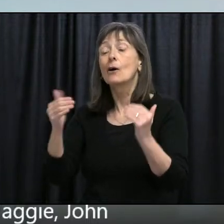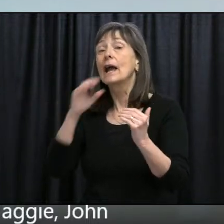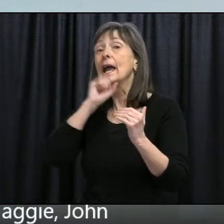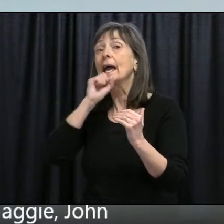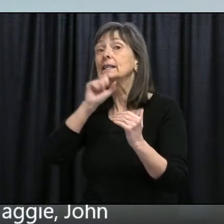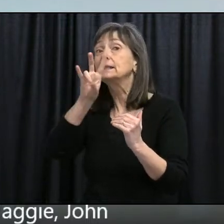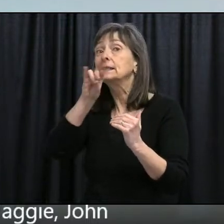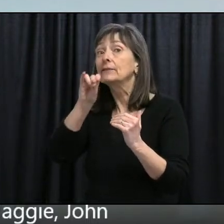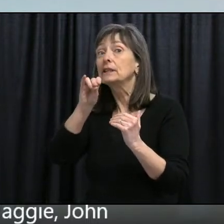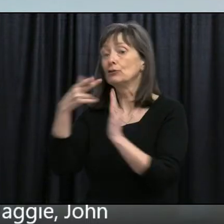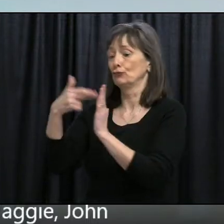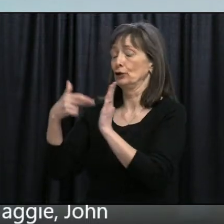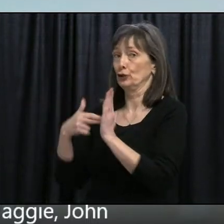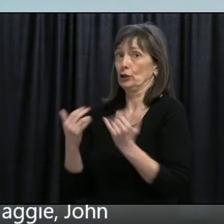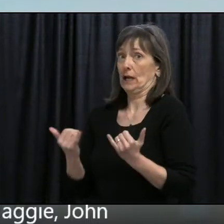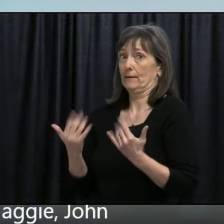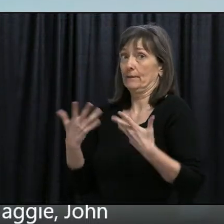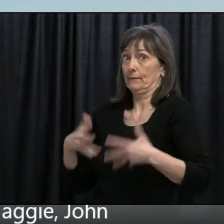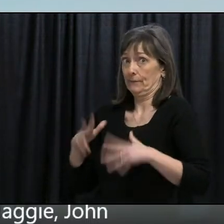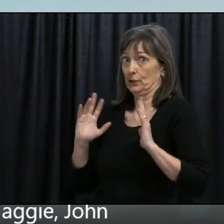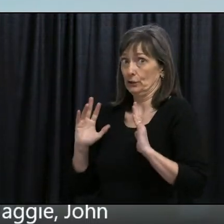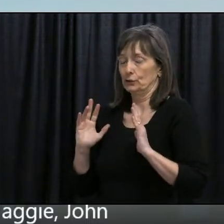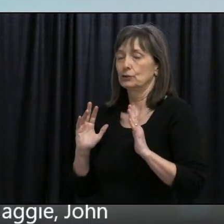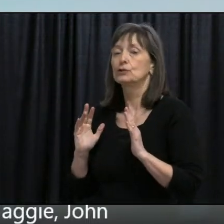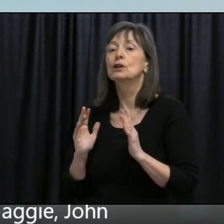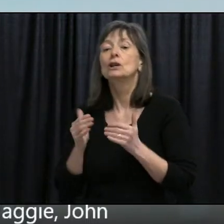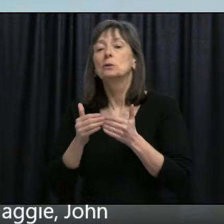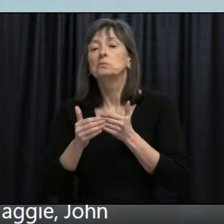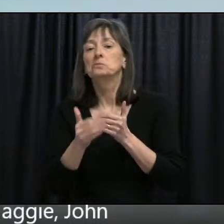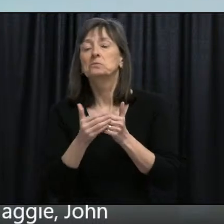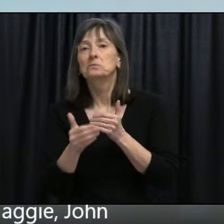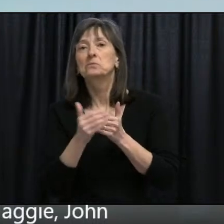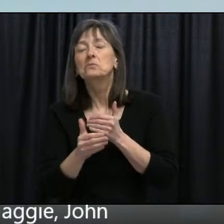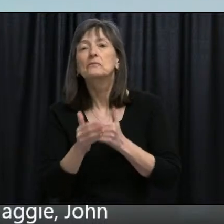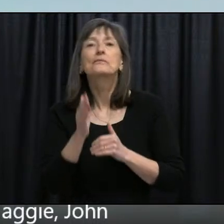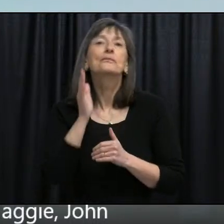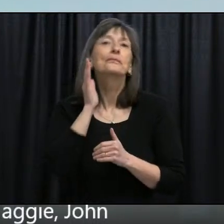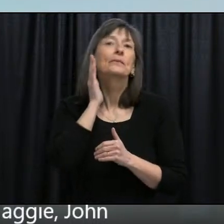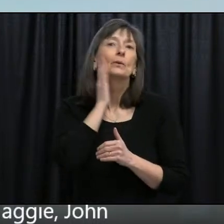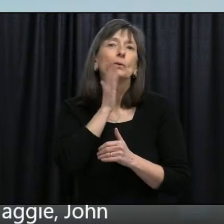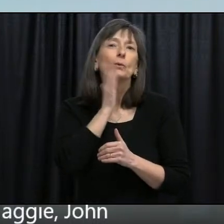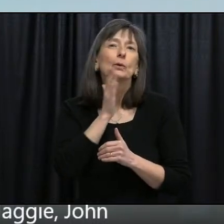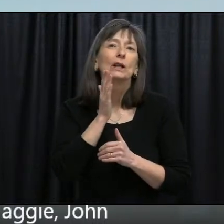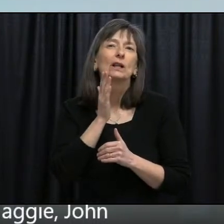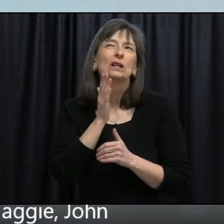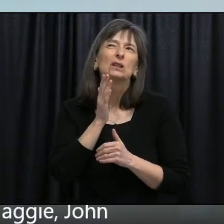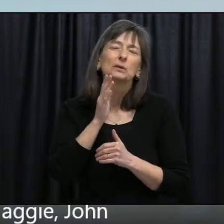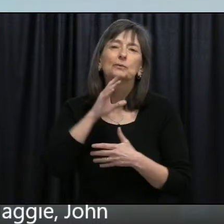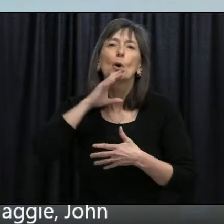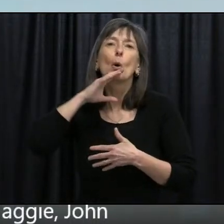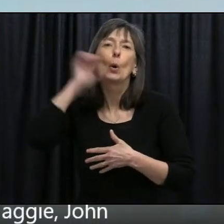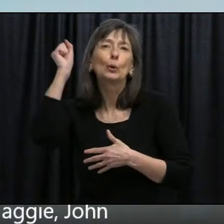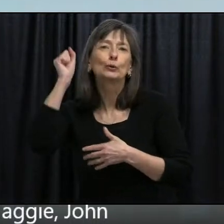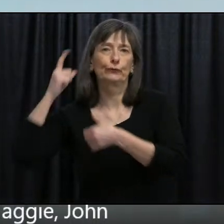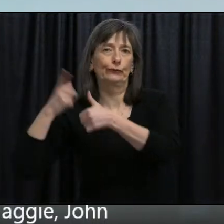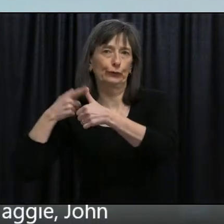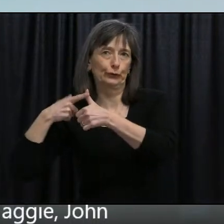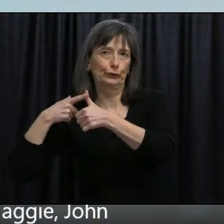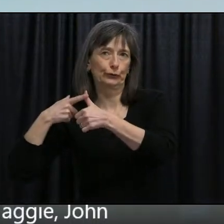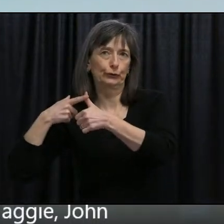70 registered, and over the coming weeks we will start in tranches with the older age groups first.